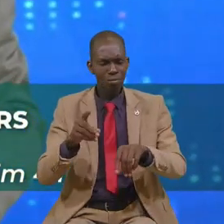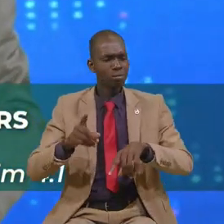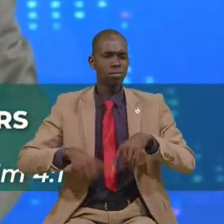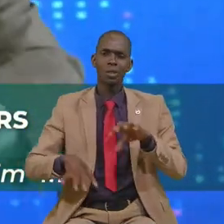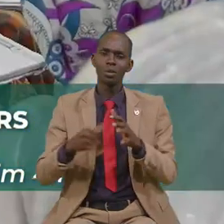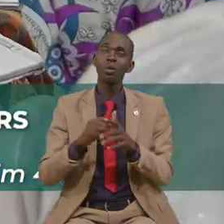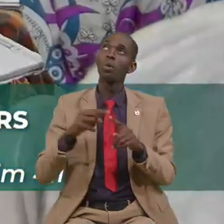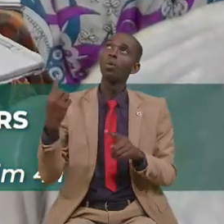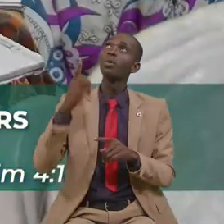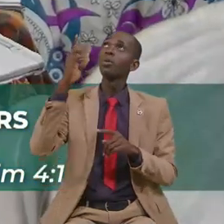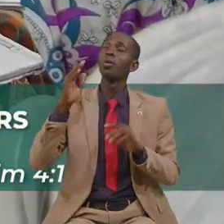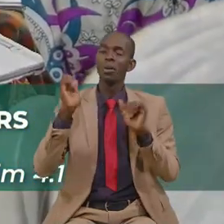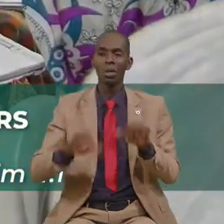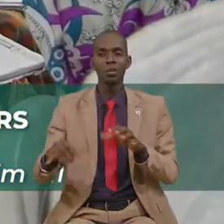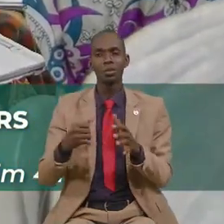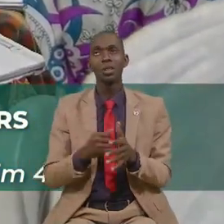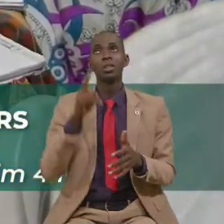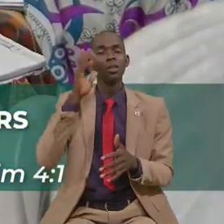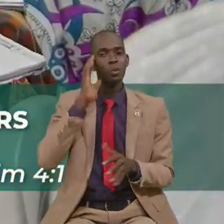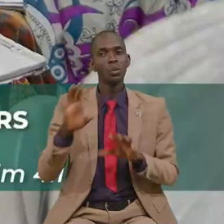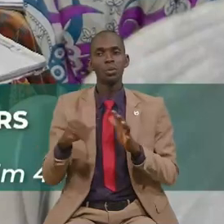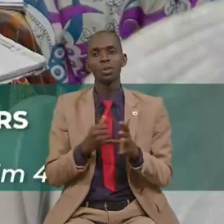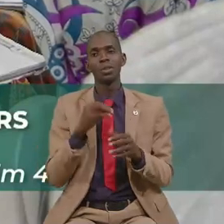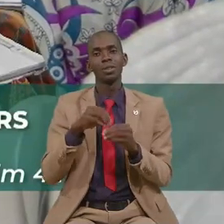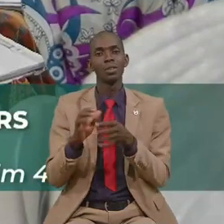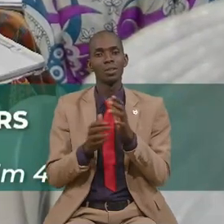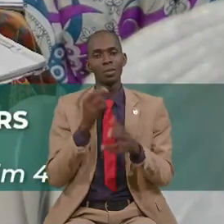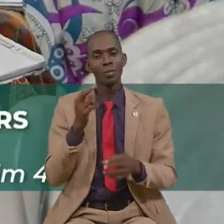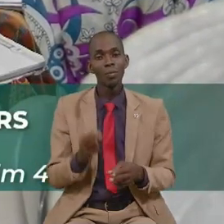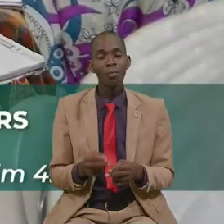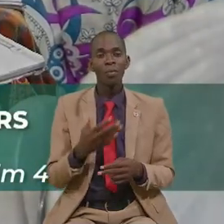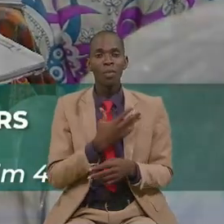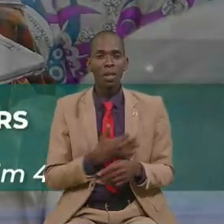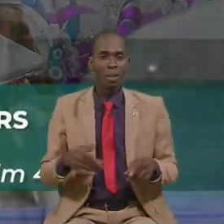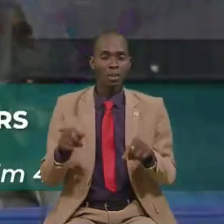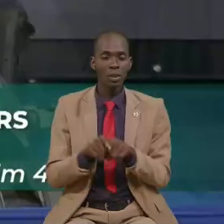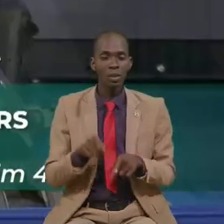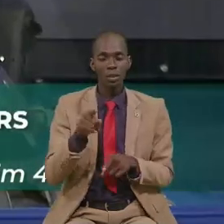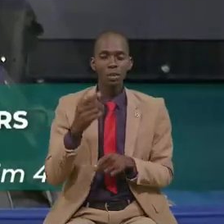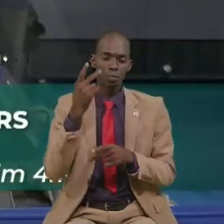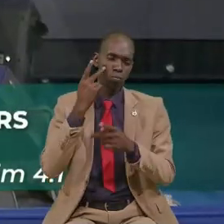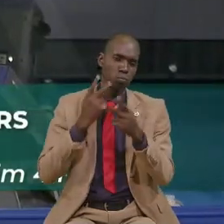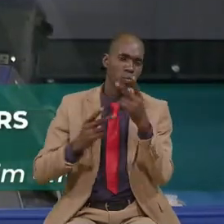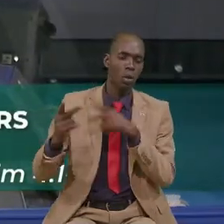it. And as he prophesied, bones came to their bone. Then